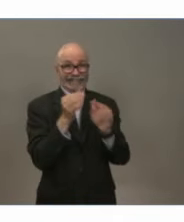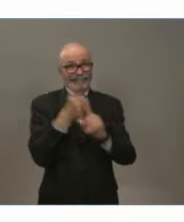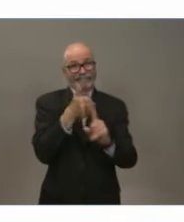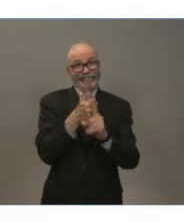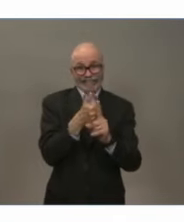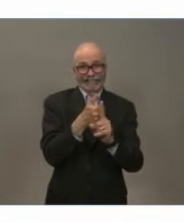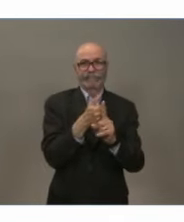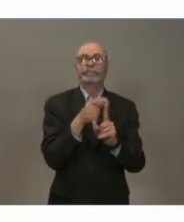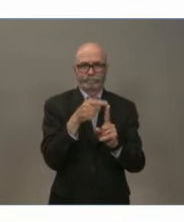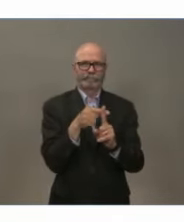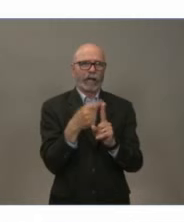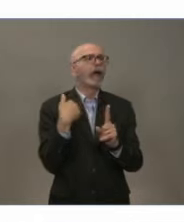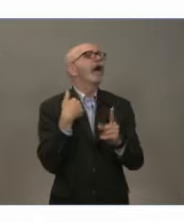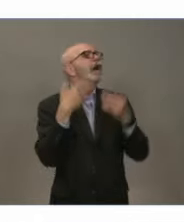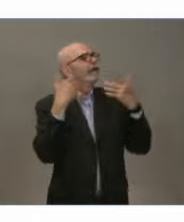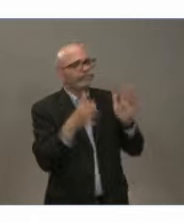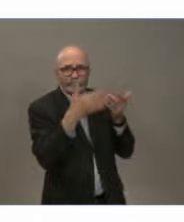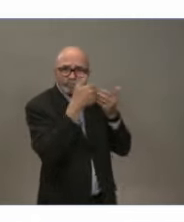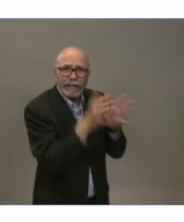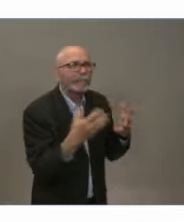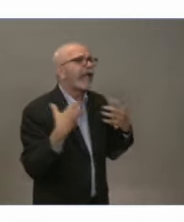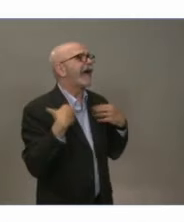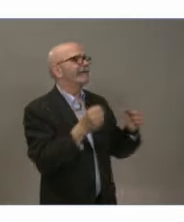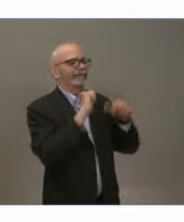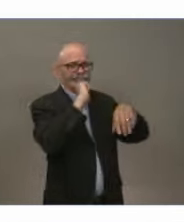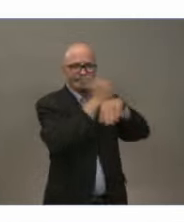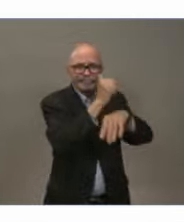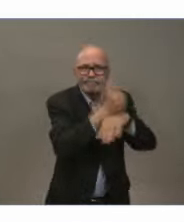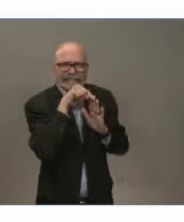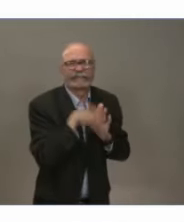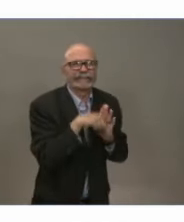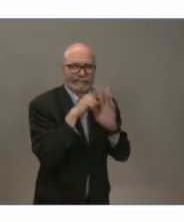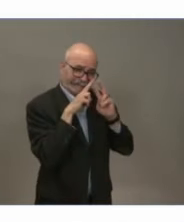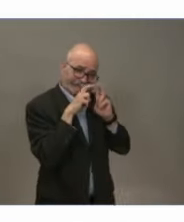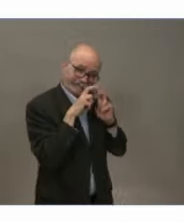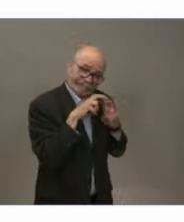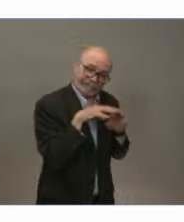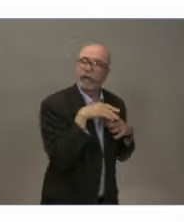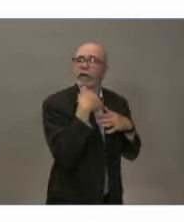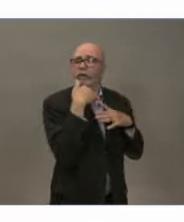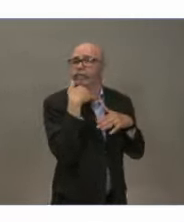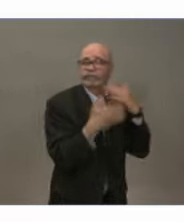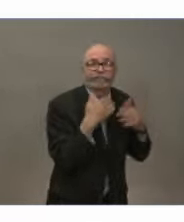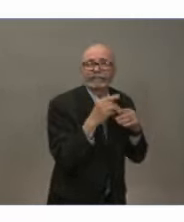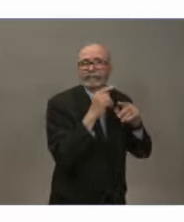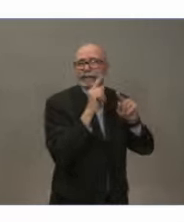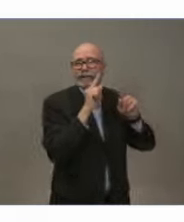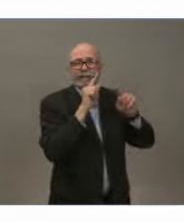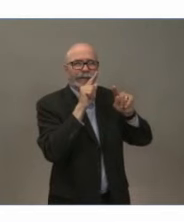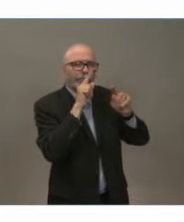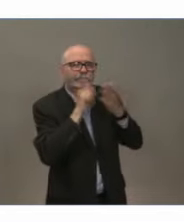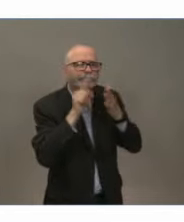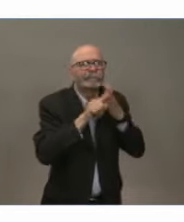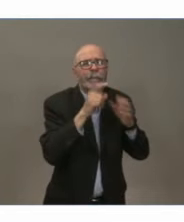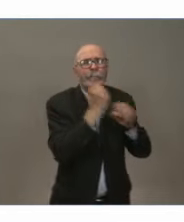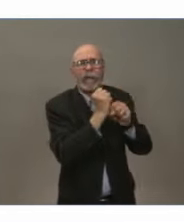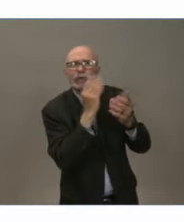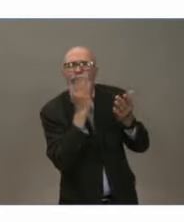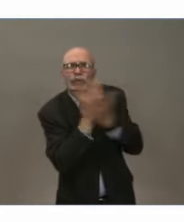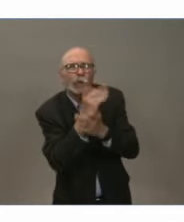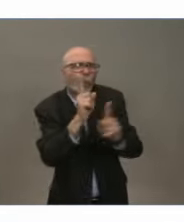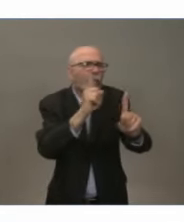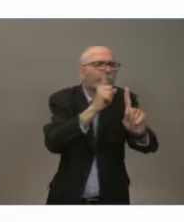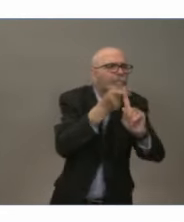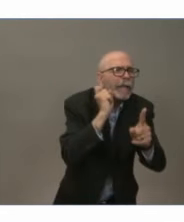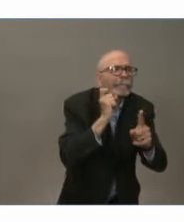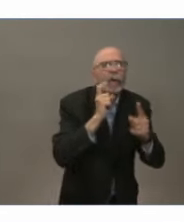health measures, our robust and comprehensive tests are the other part of the Nova Scotia, the